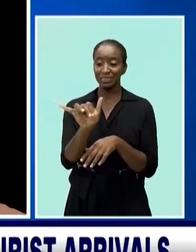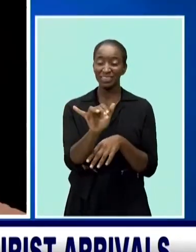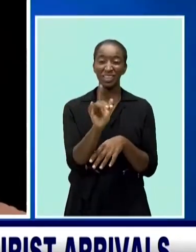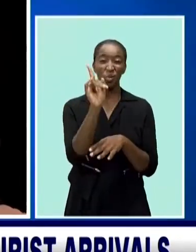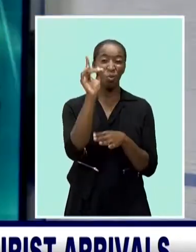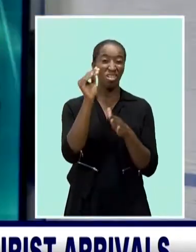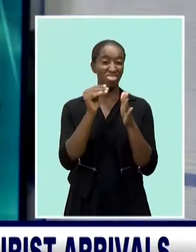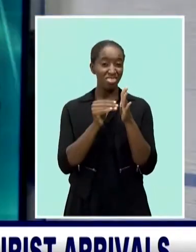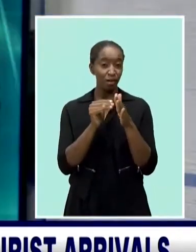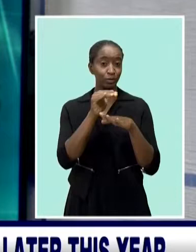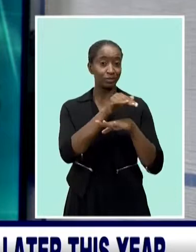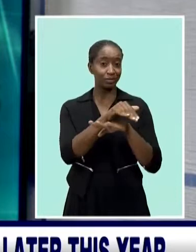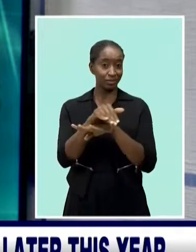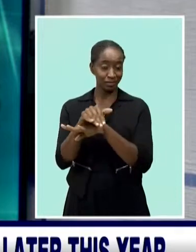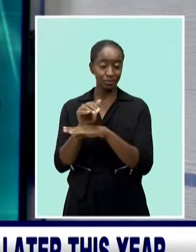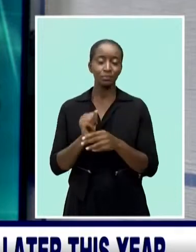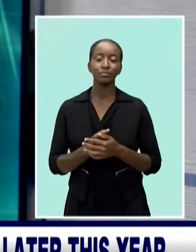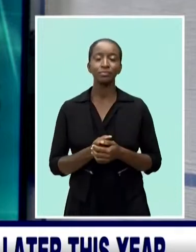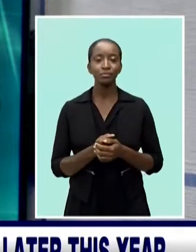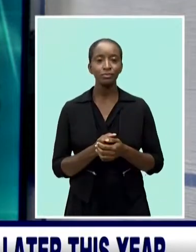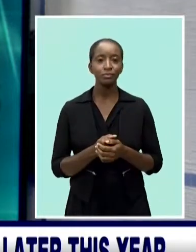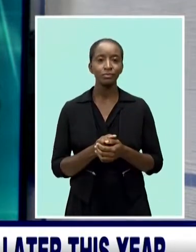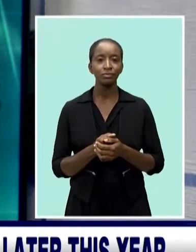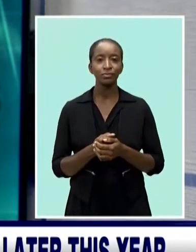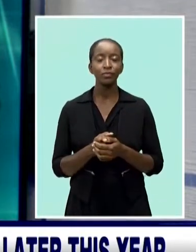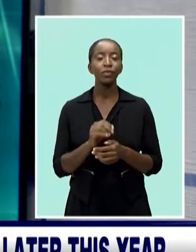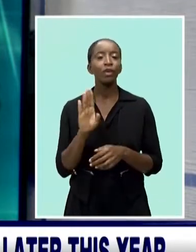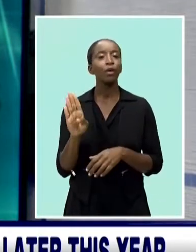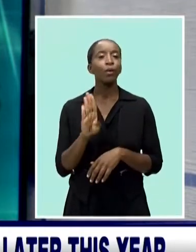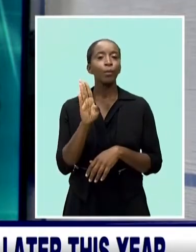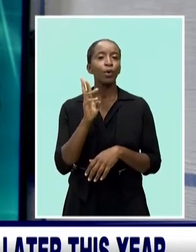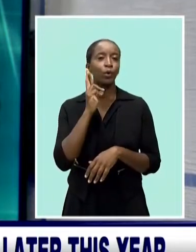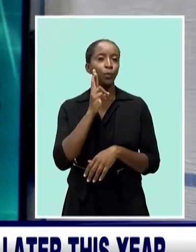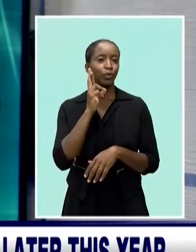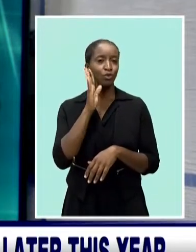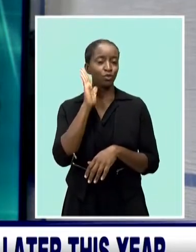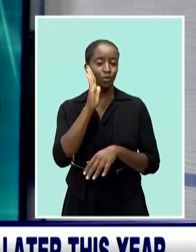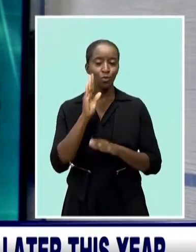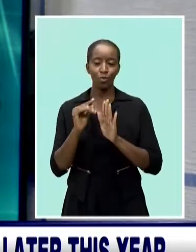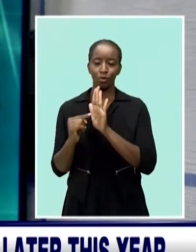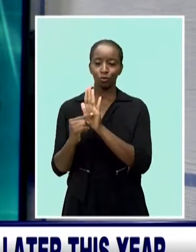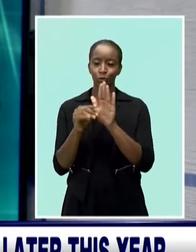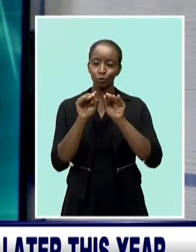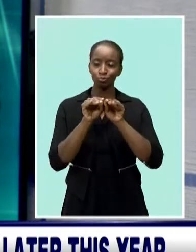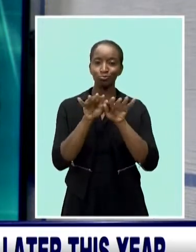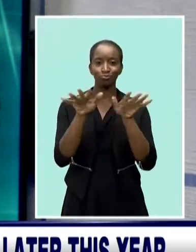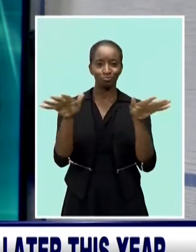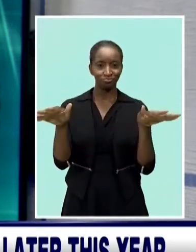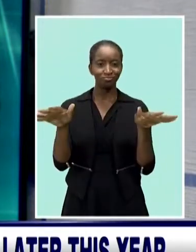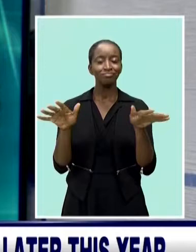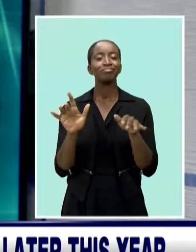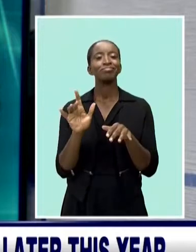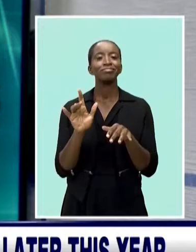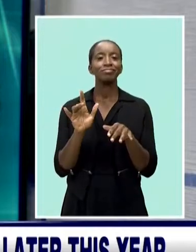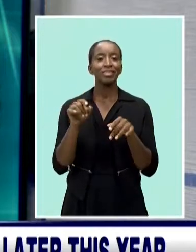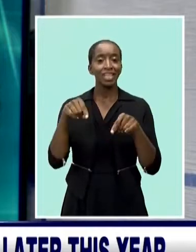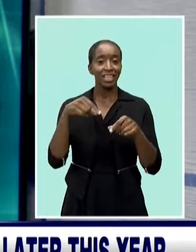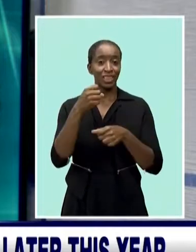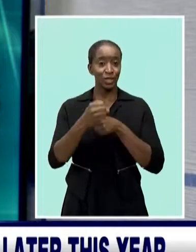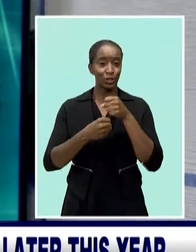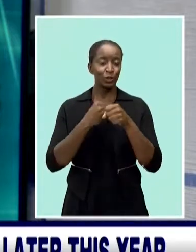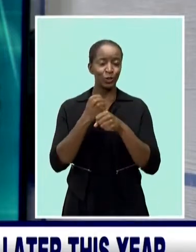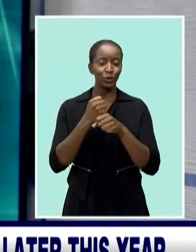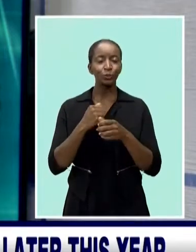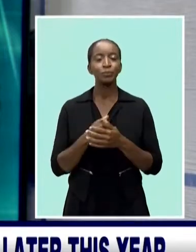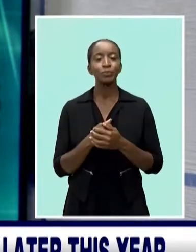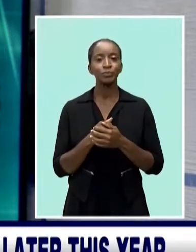Barbados. Well, Barbadian rum will gain some more exposure later this year when the Caribbean rum producers host a major distilling